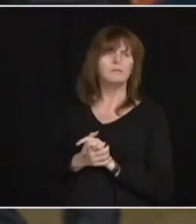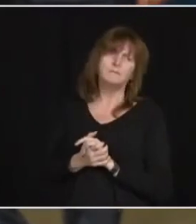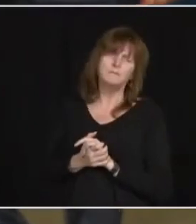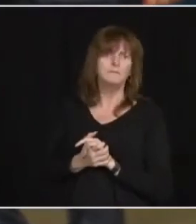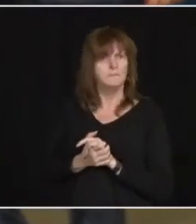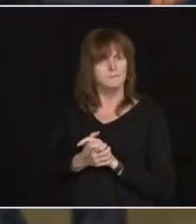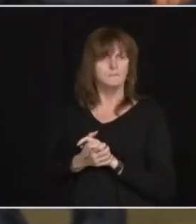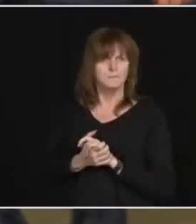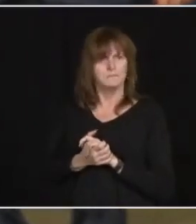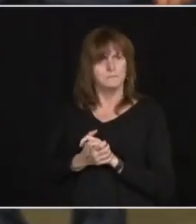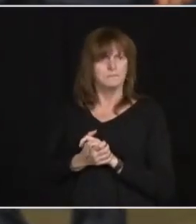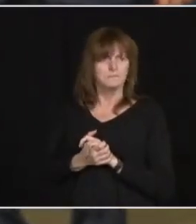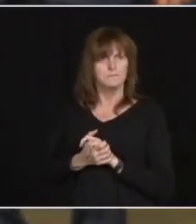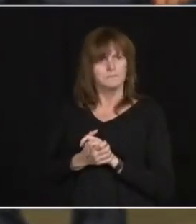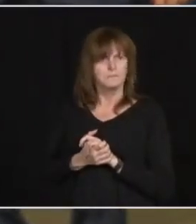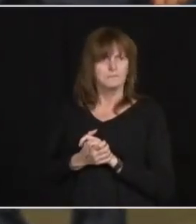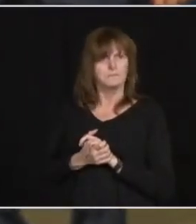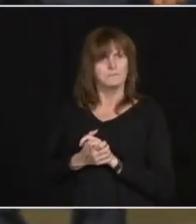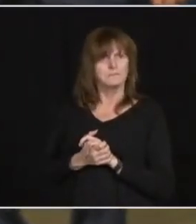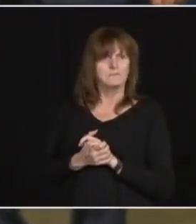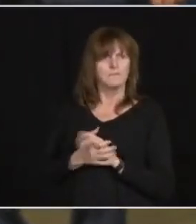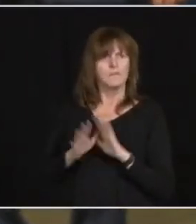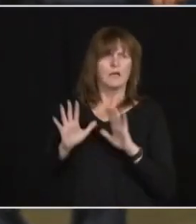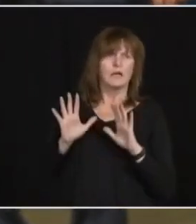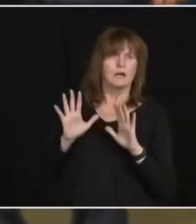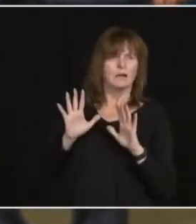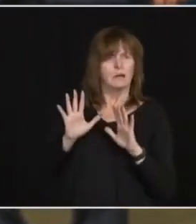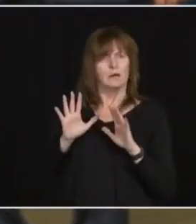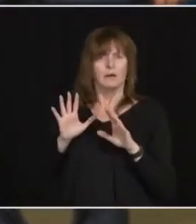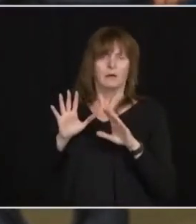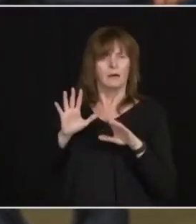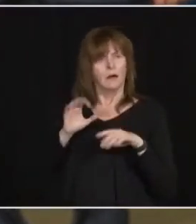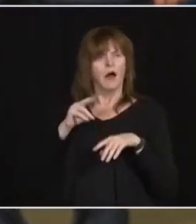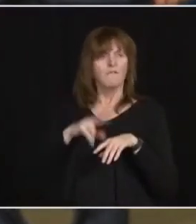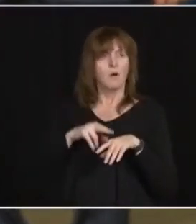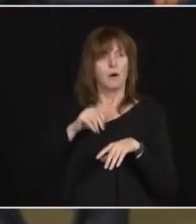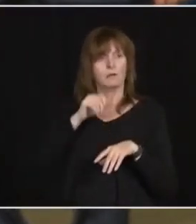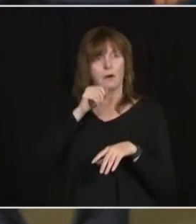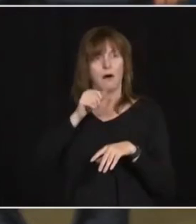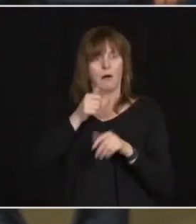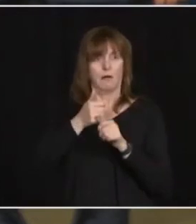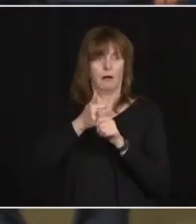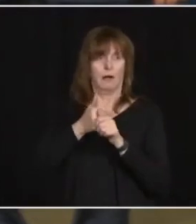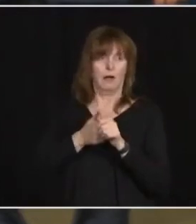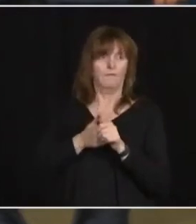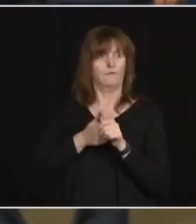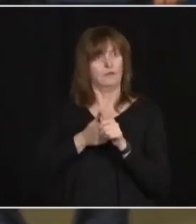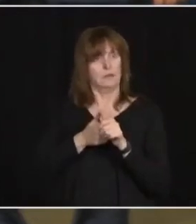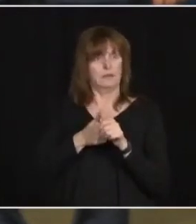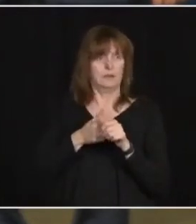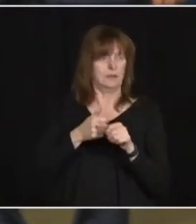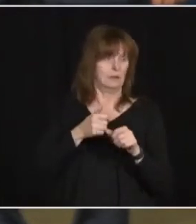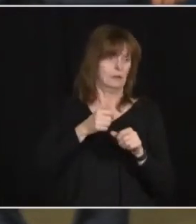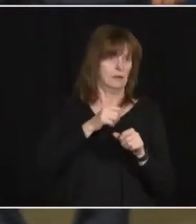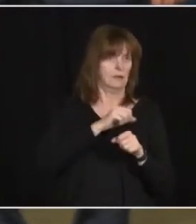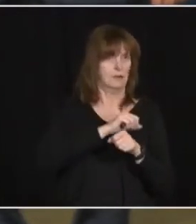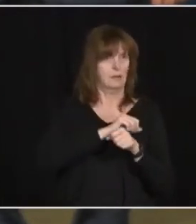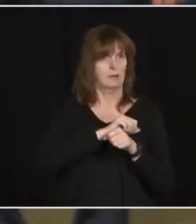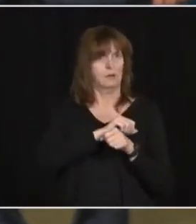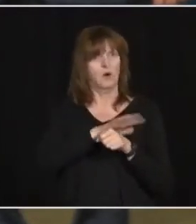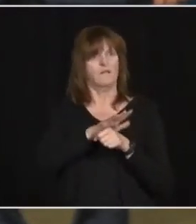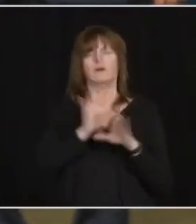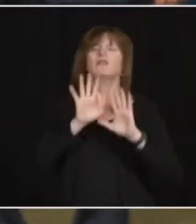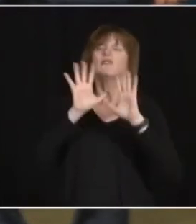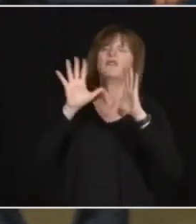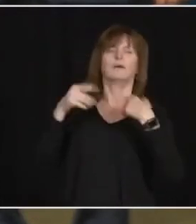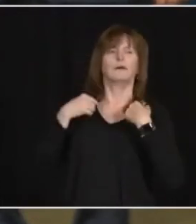can't have a bed for every COVID-19 patient. It almost sounds like you are, sorry, yes, this is another question for Minister Elliott, please. It almost sounds like